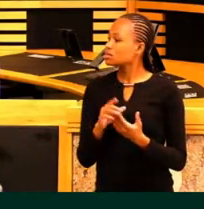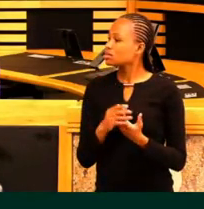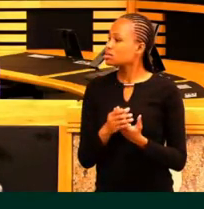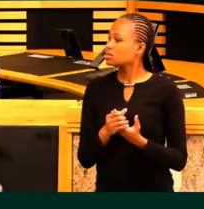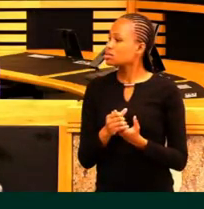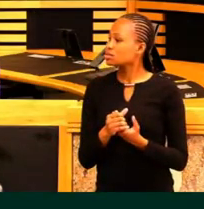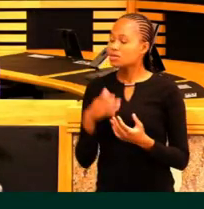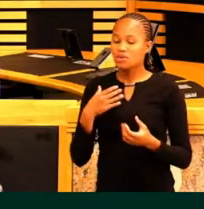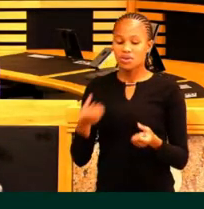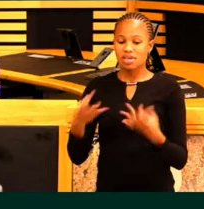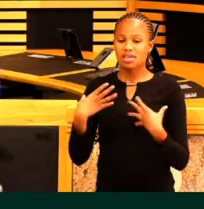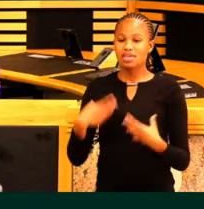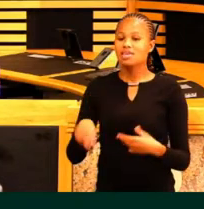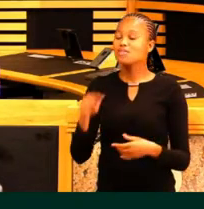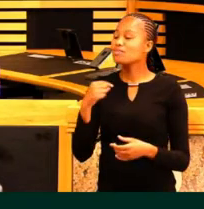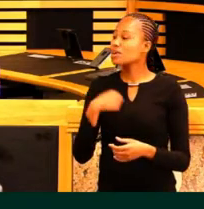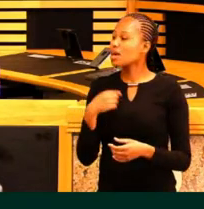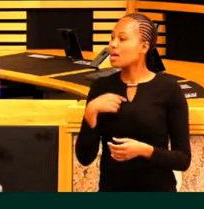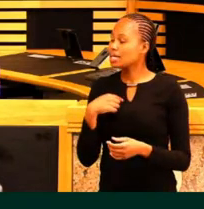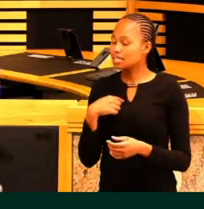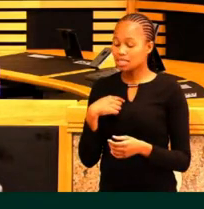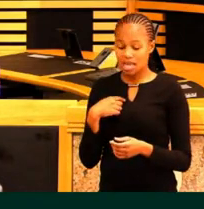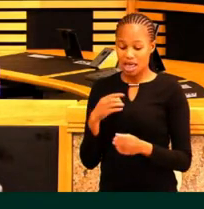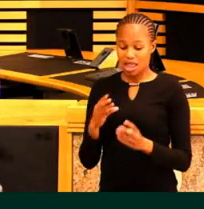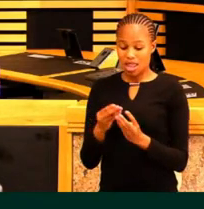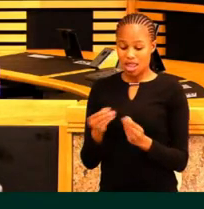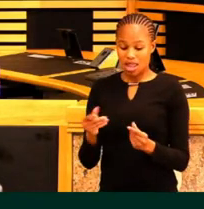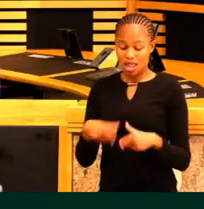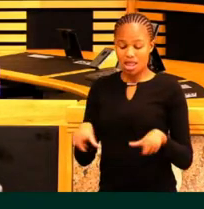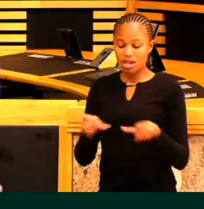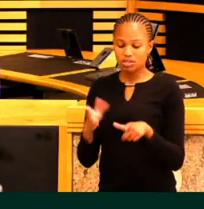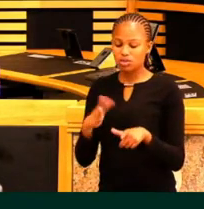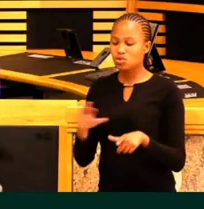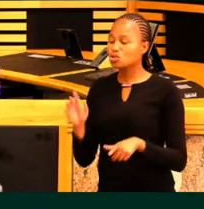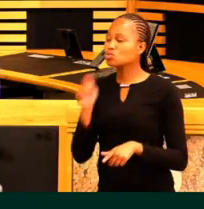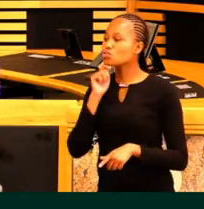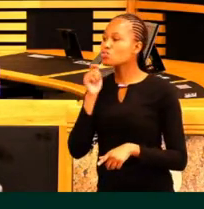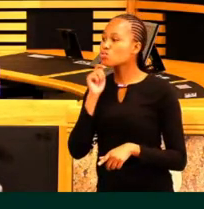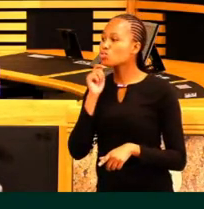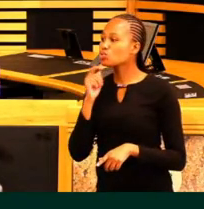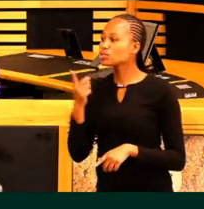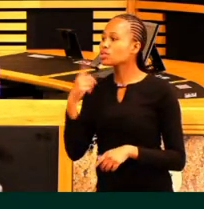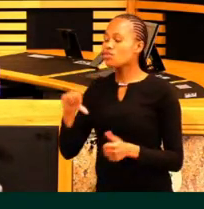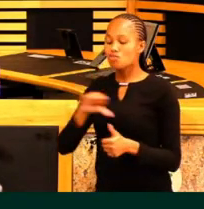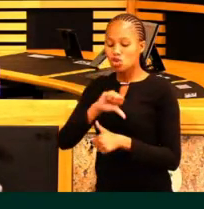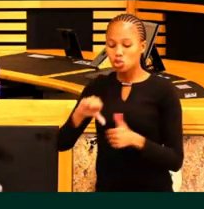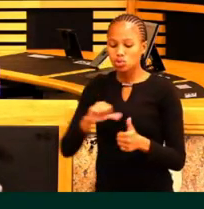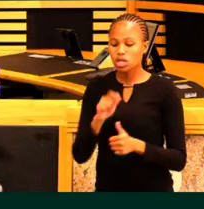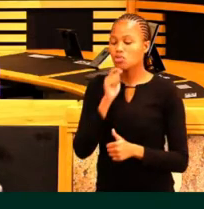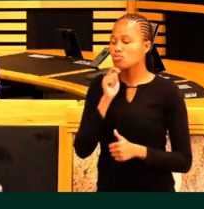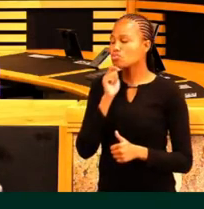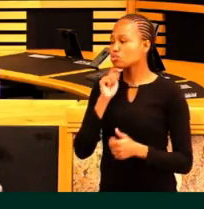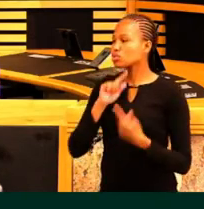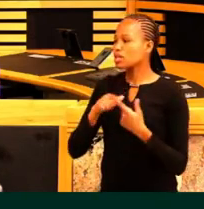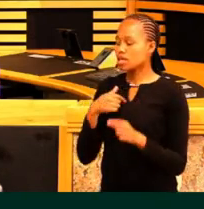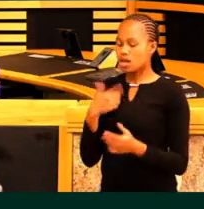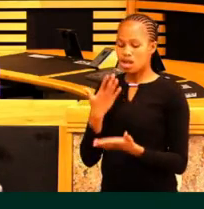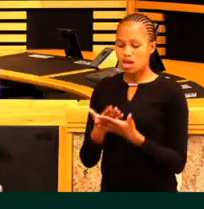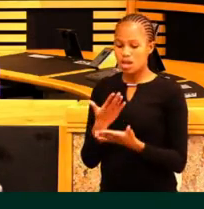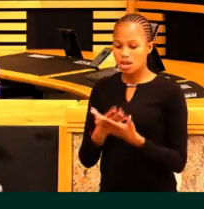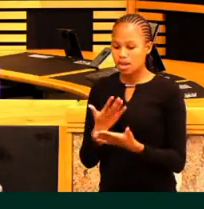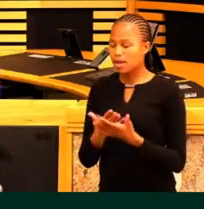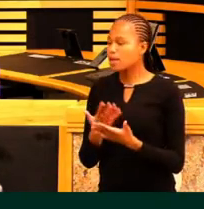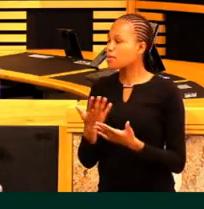give us at least unused land for production and social use and then we'll be able to be